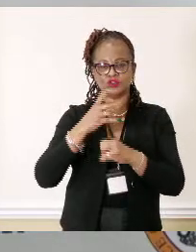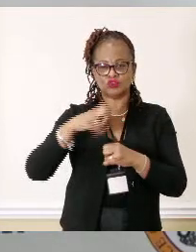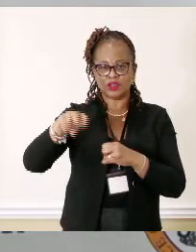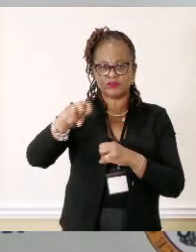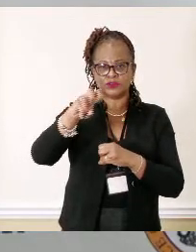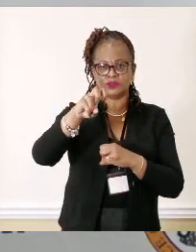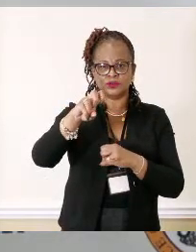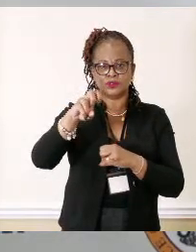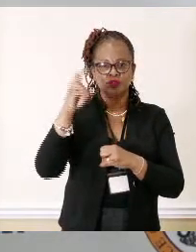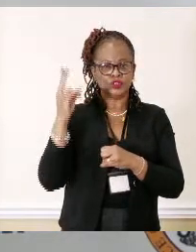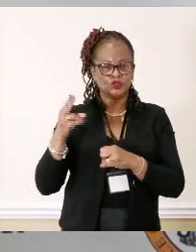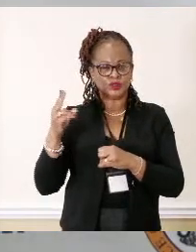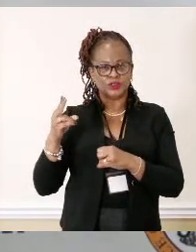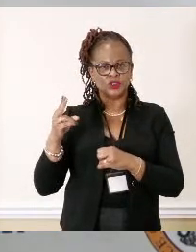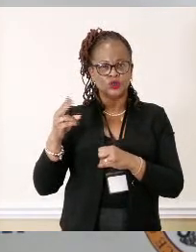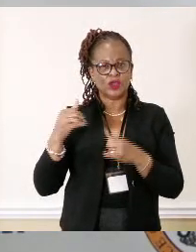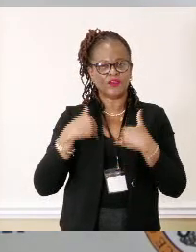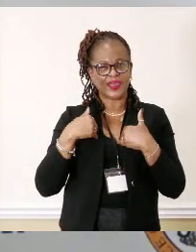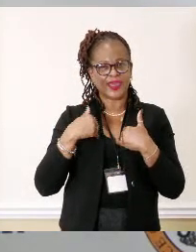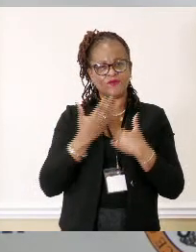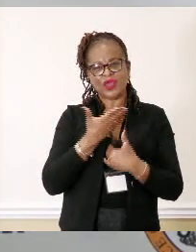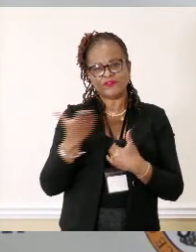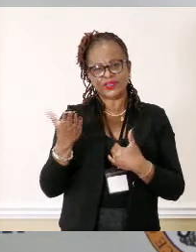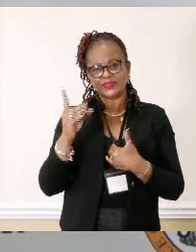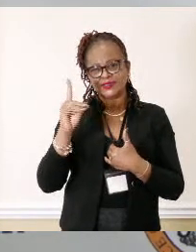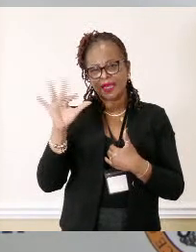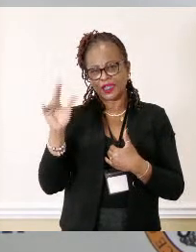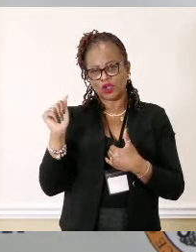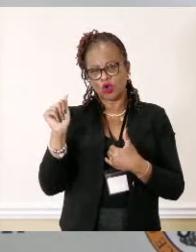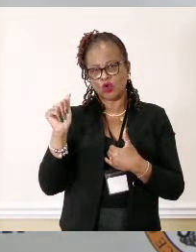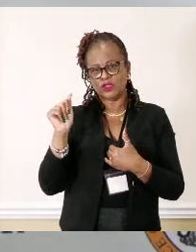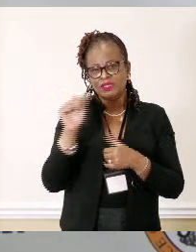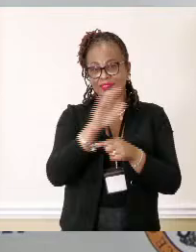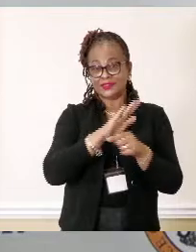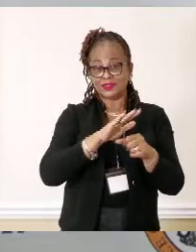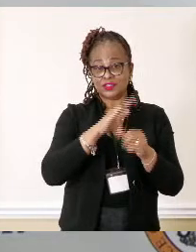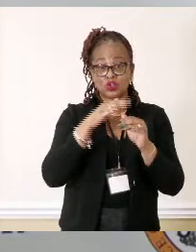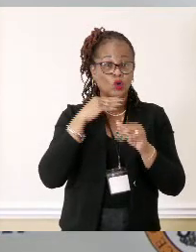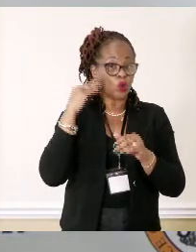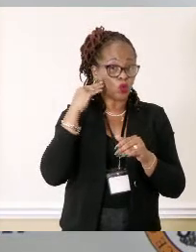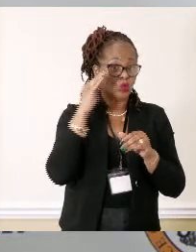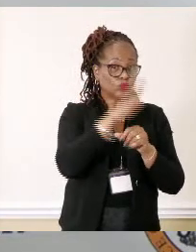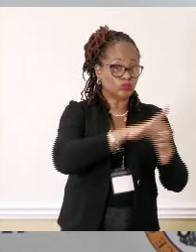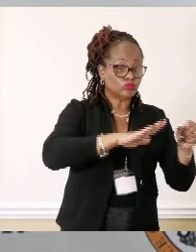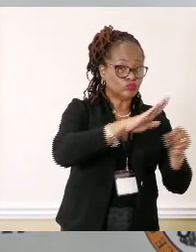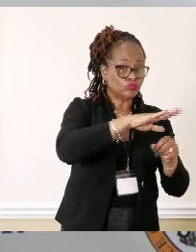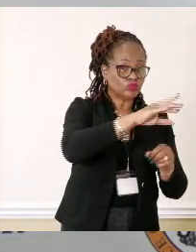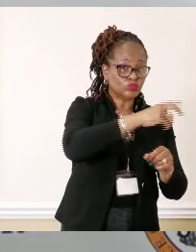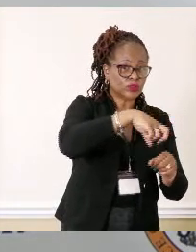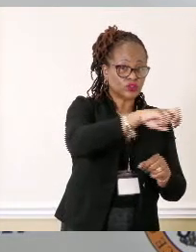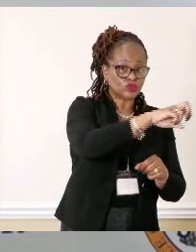history. Do we have any data on domestic travel related cases?